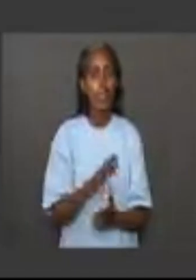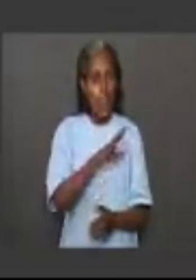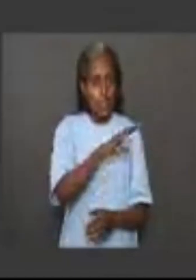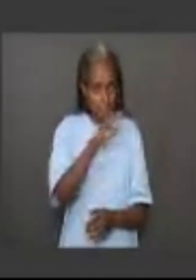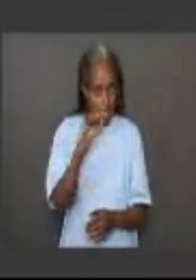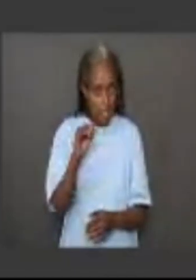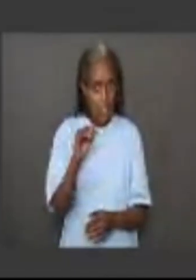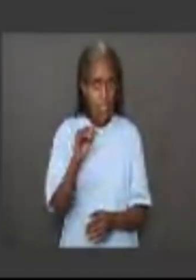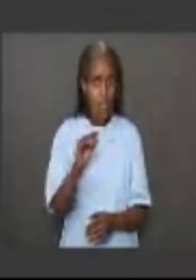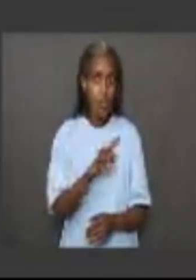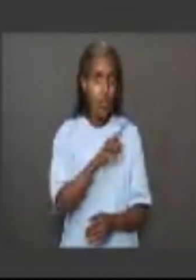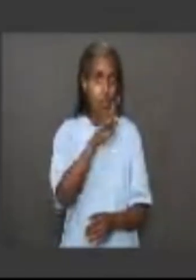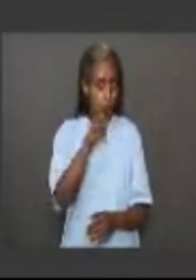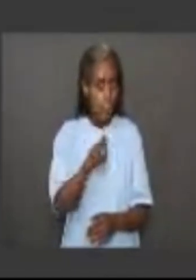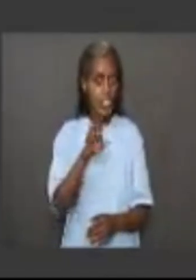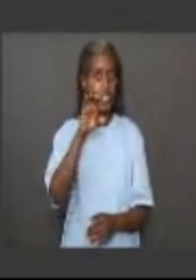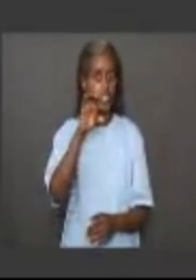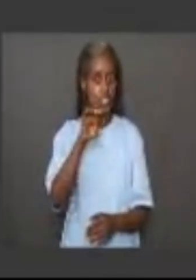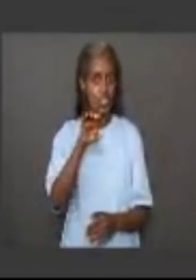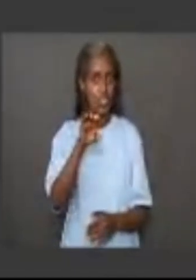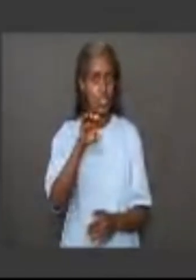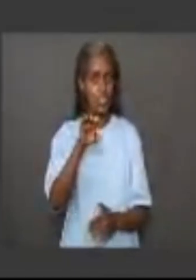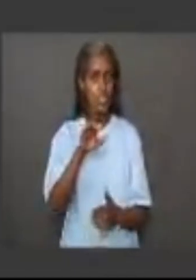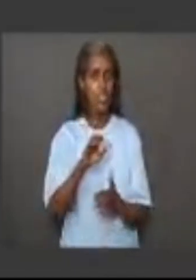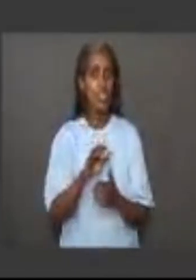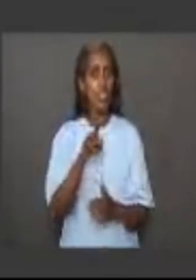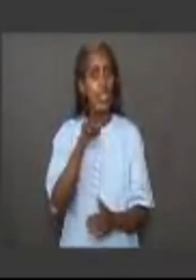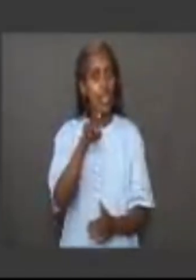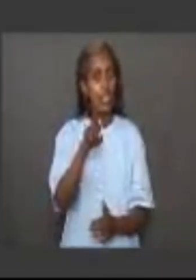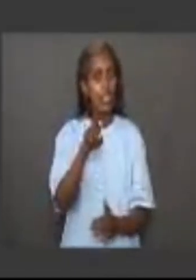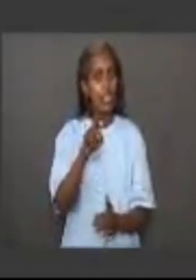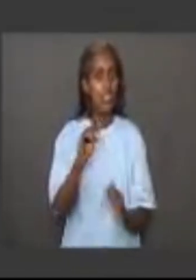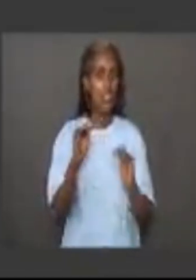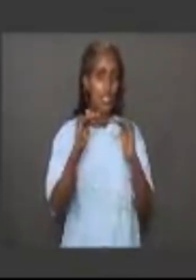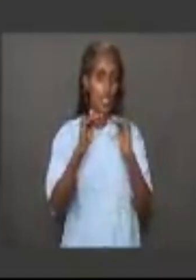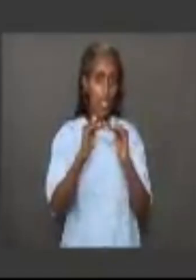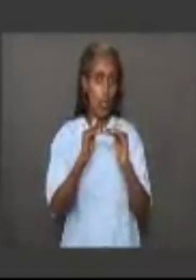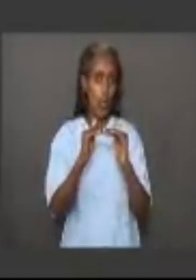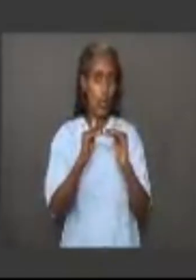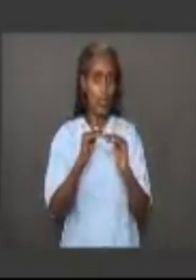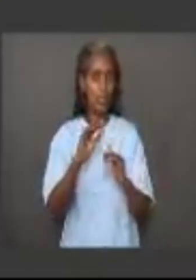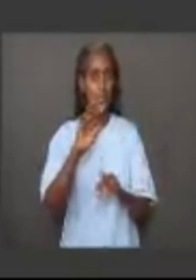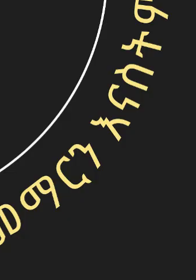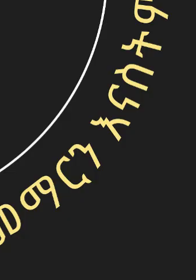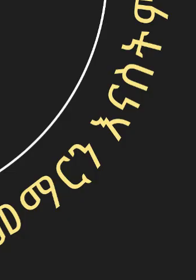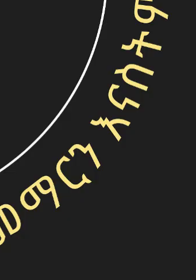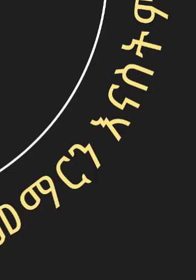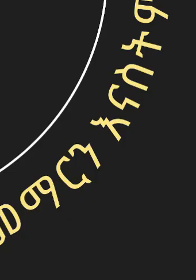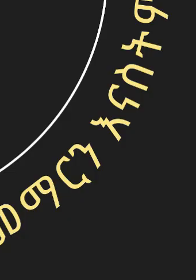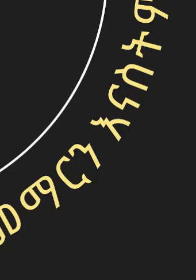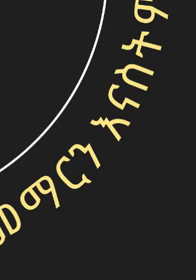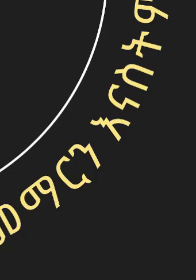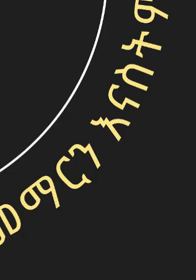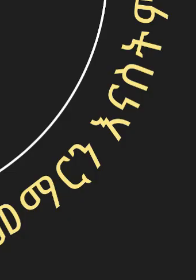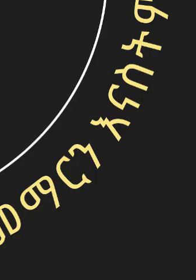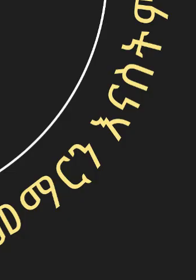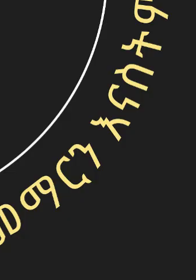And for question C, x equals 6.